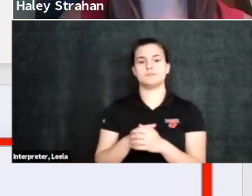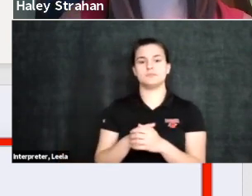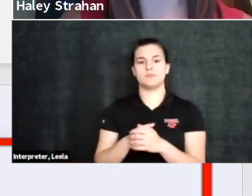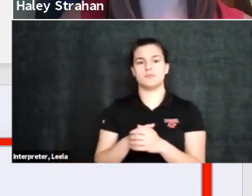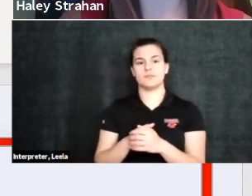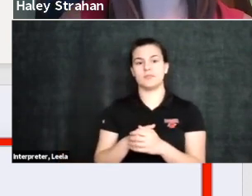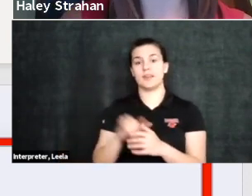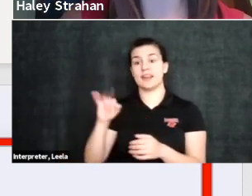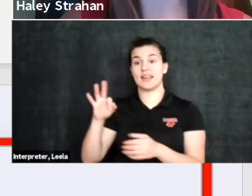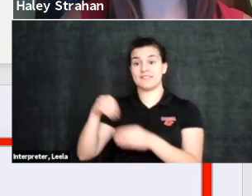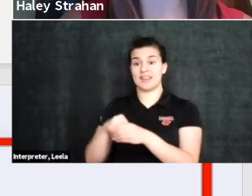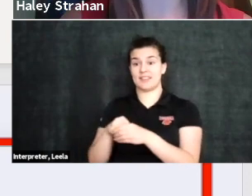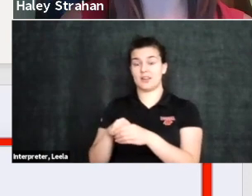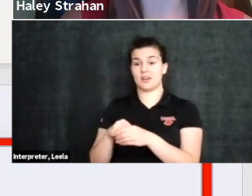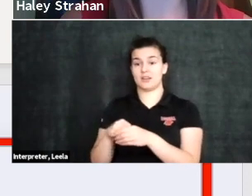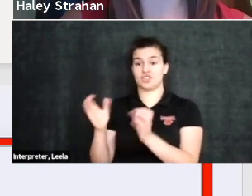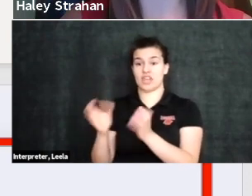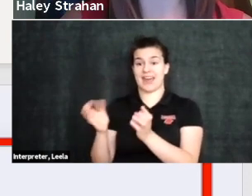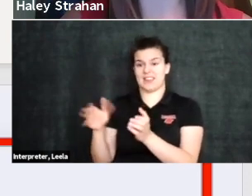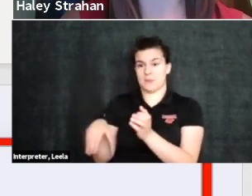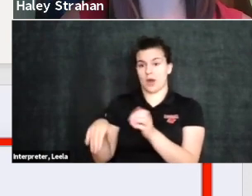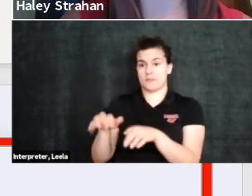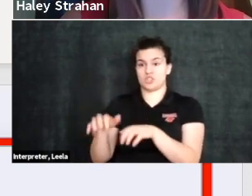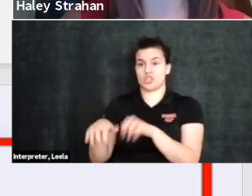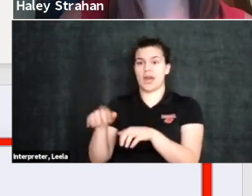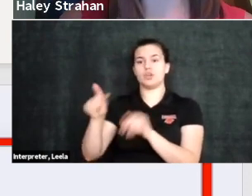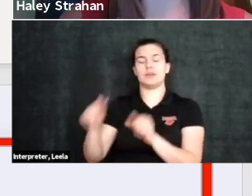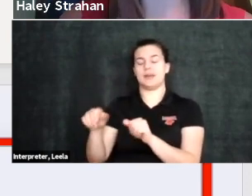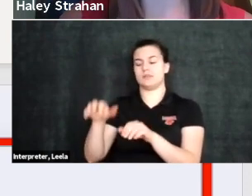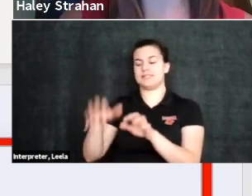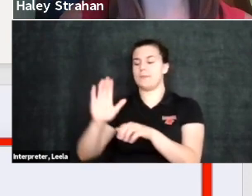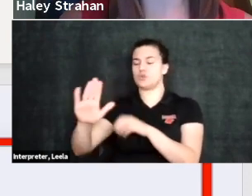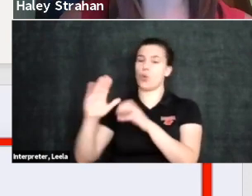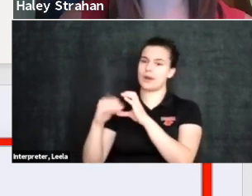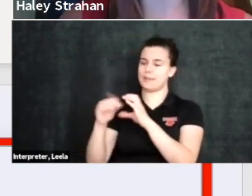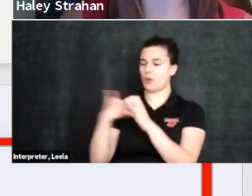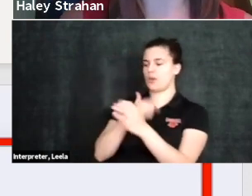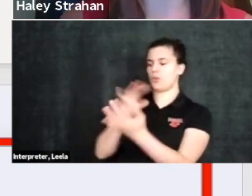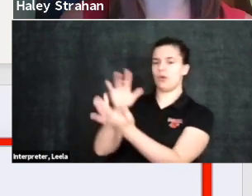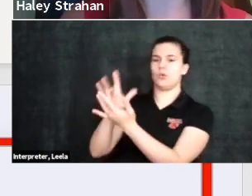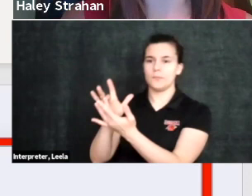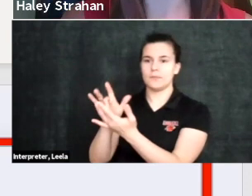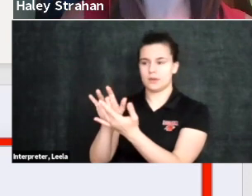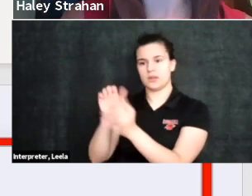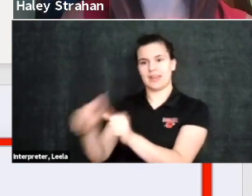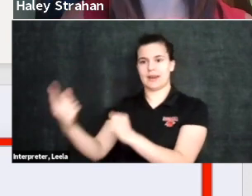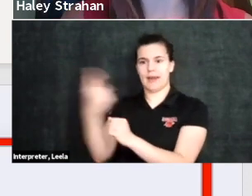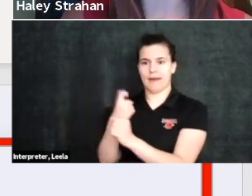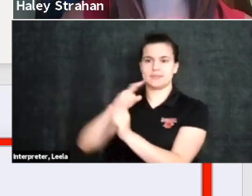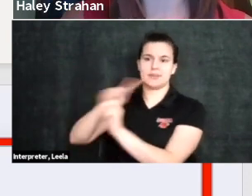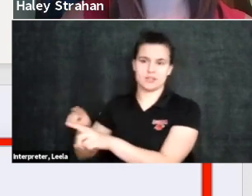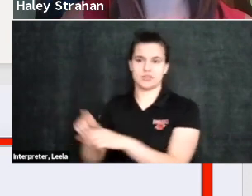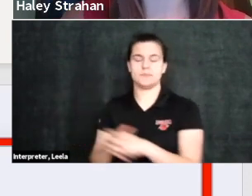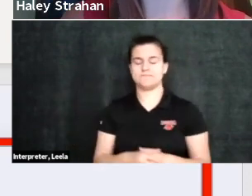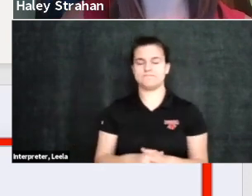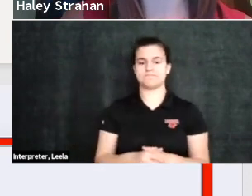the chat, if you would like us to reach back out to you, we'd be happy to do that. If you're not comfortable with everybody, sharing it with everybody, you can